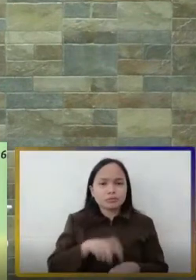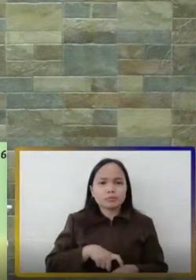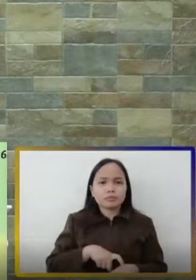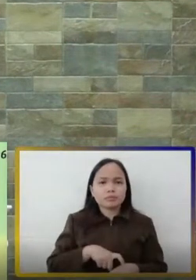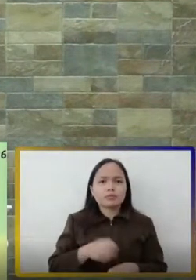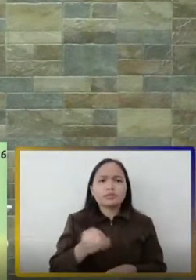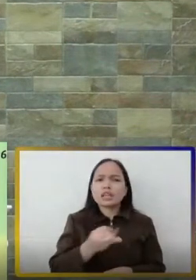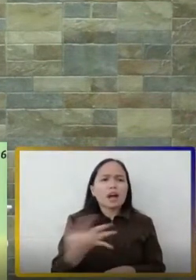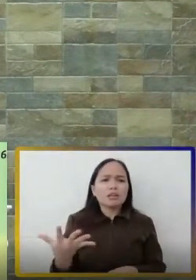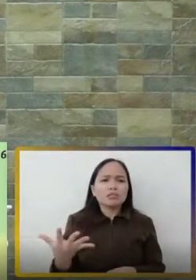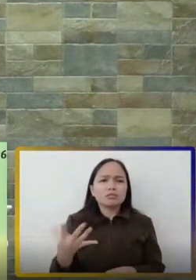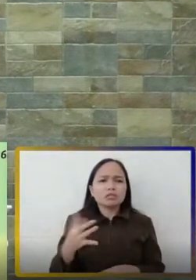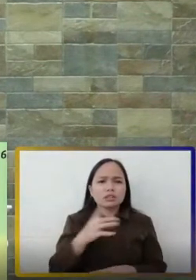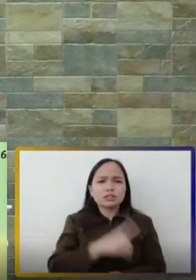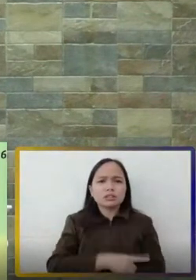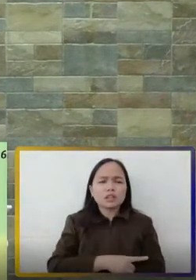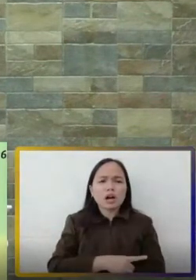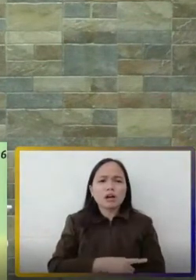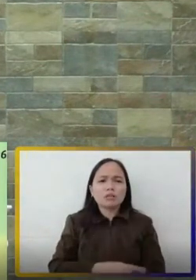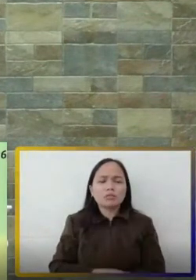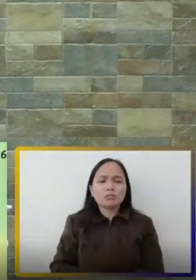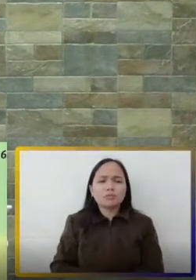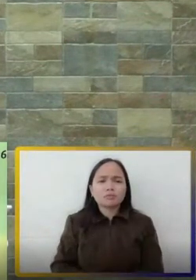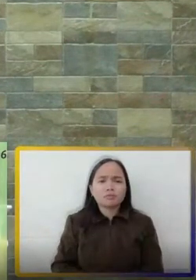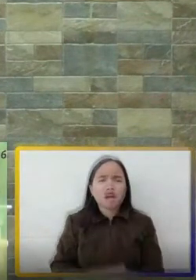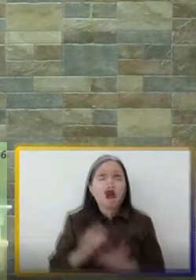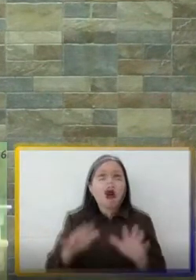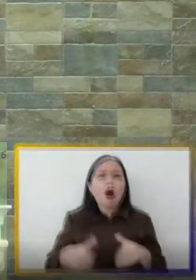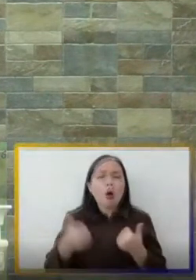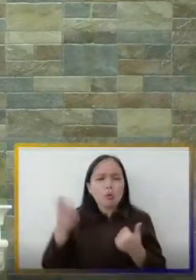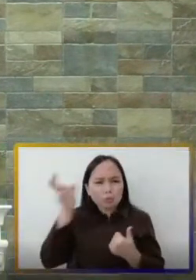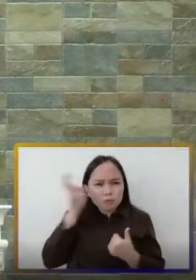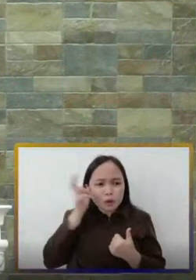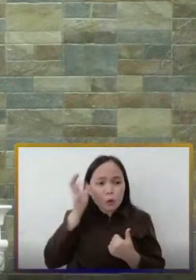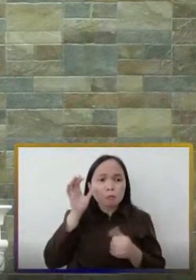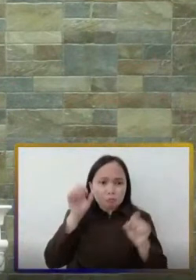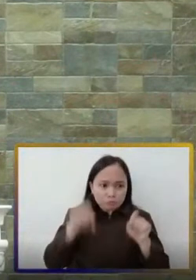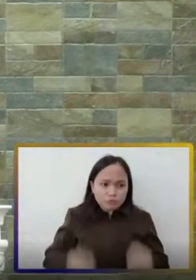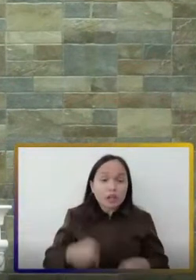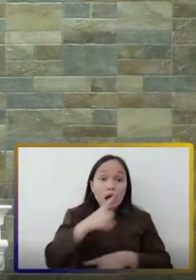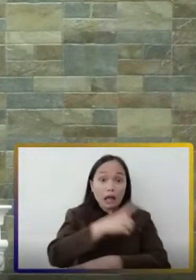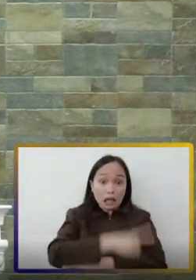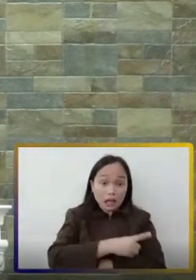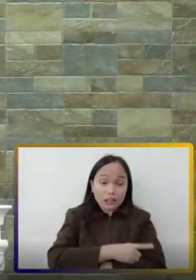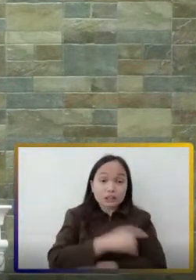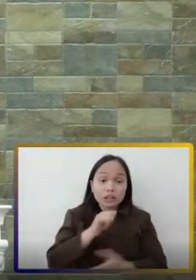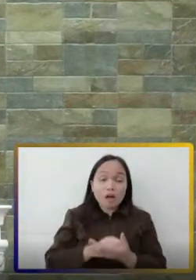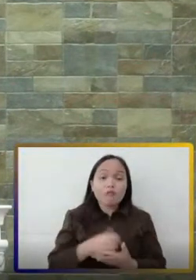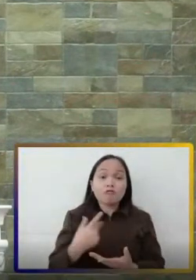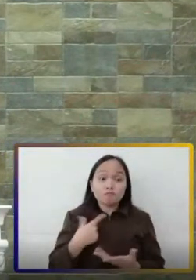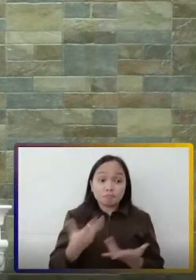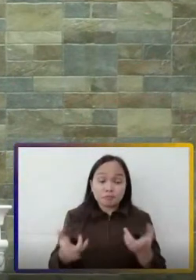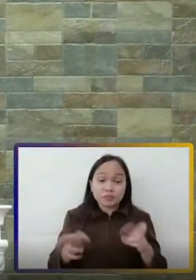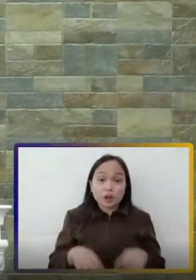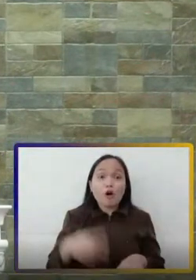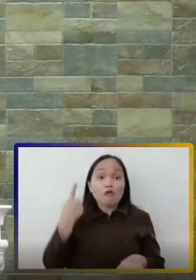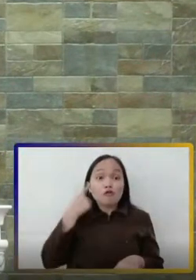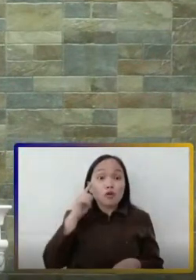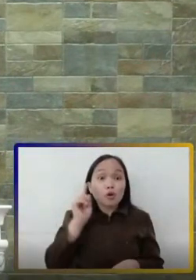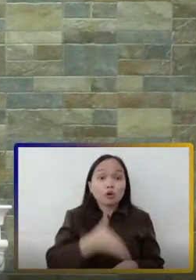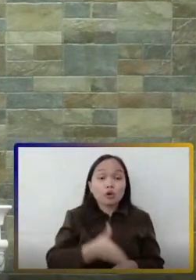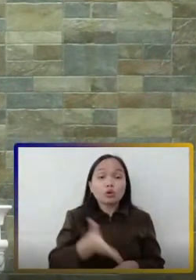Amen. How evil is the days? How evil would the days have to get in